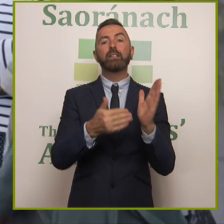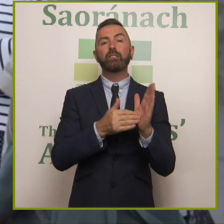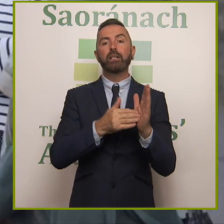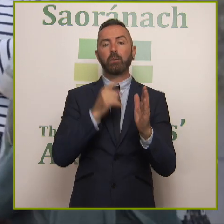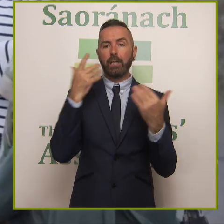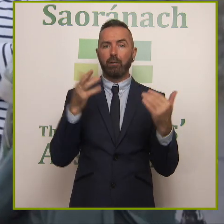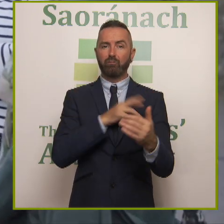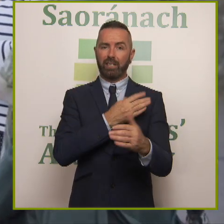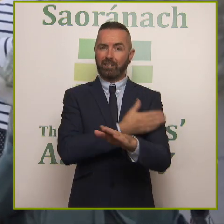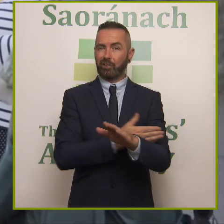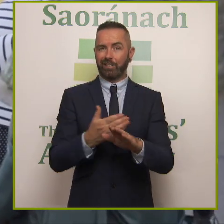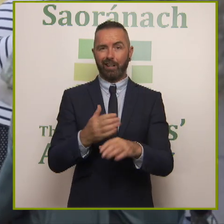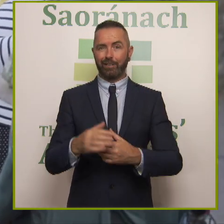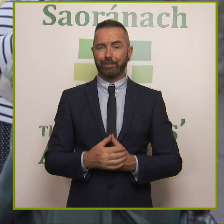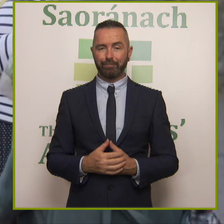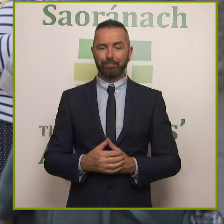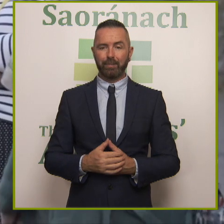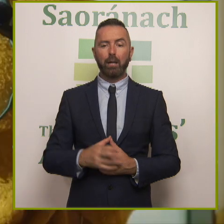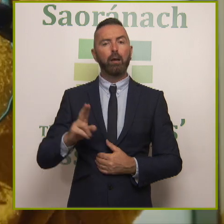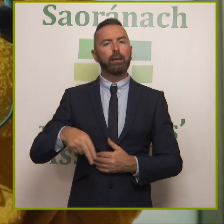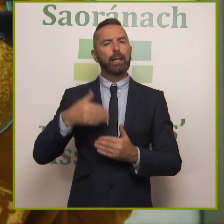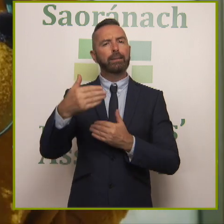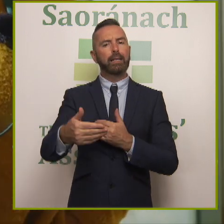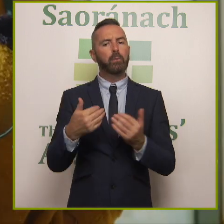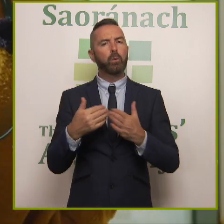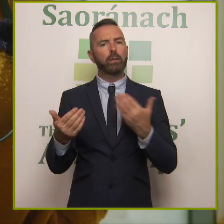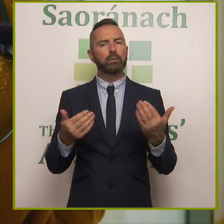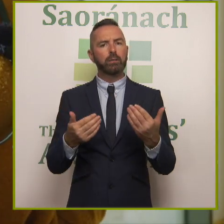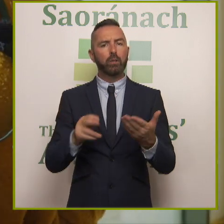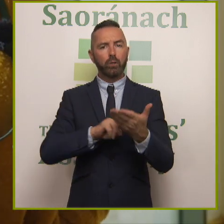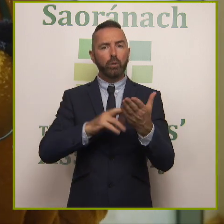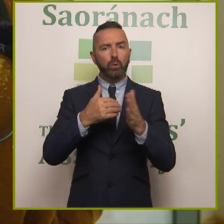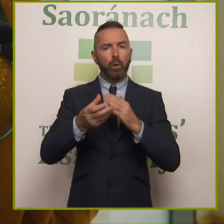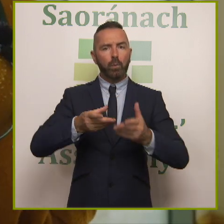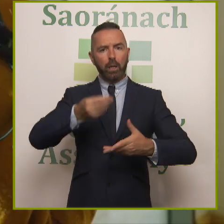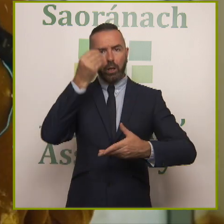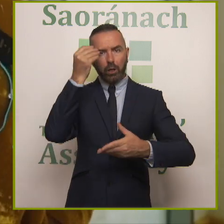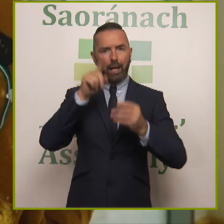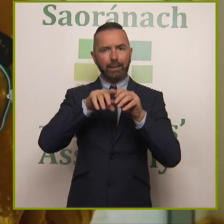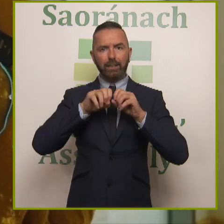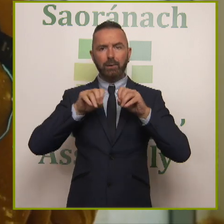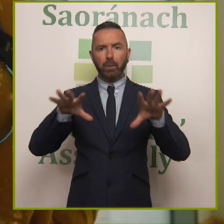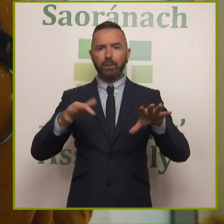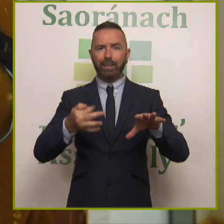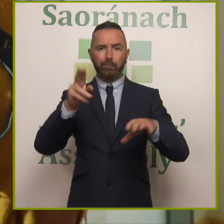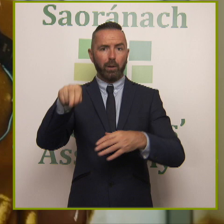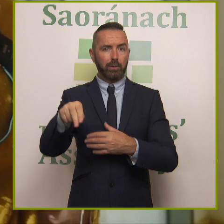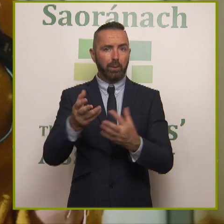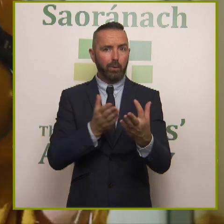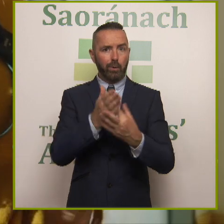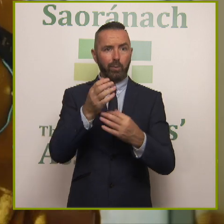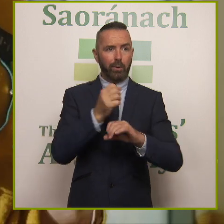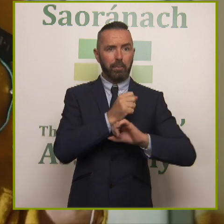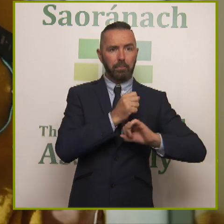just the beginning. Next step is, I suppose, we're going to take what we learned and disperse it however we can, whether that's through the